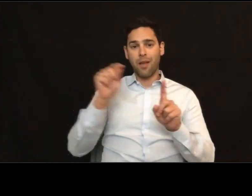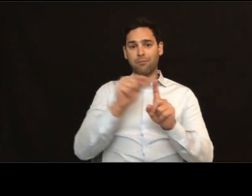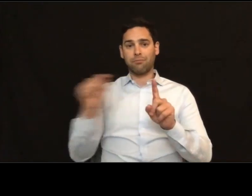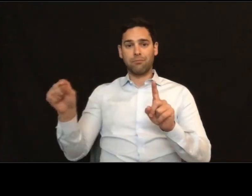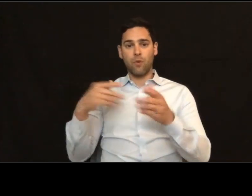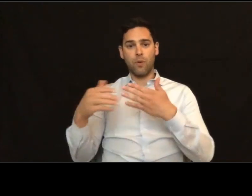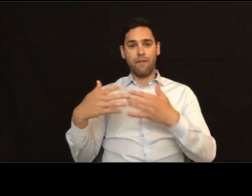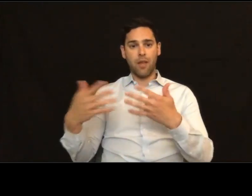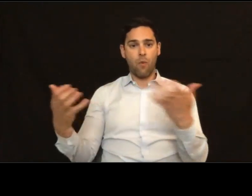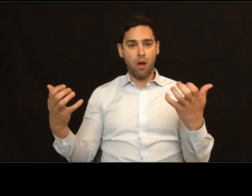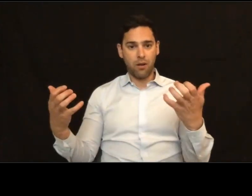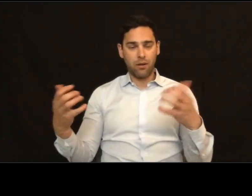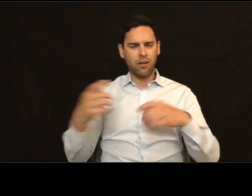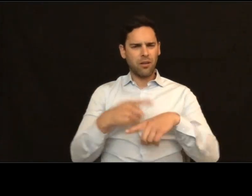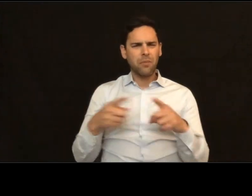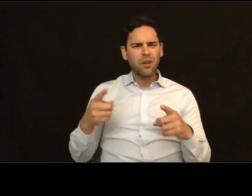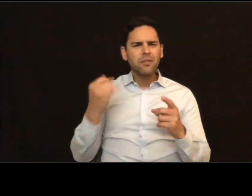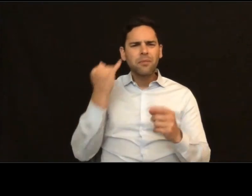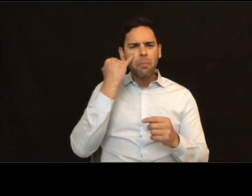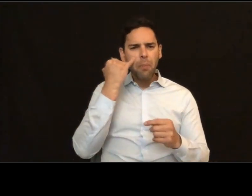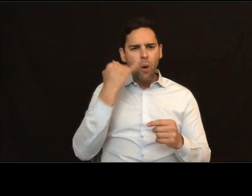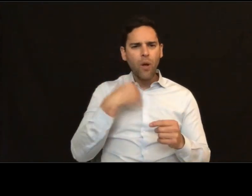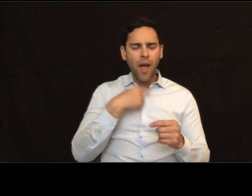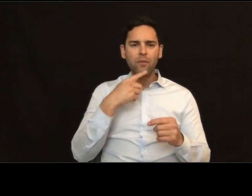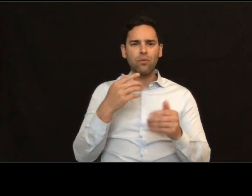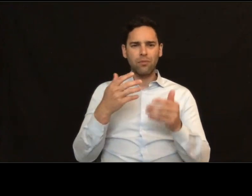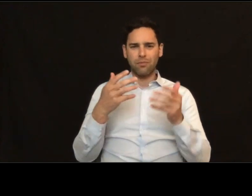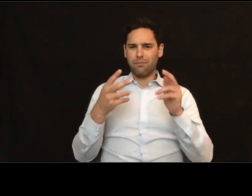information of non-binary, trans, and cis folk for the